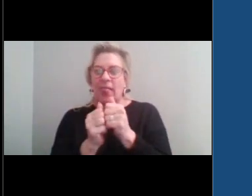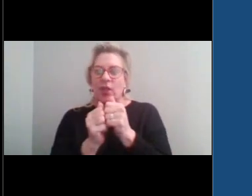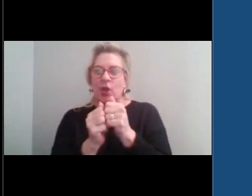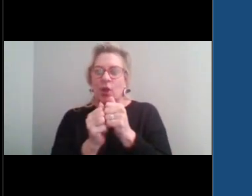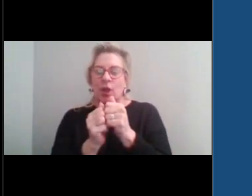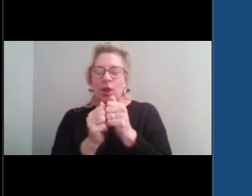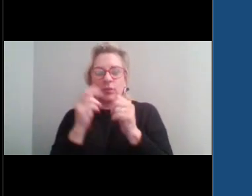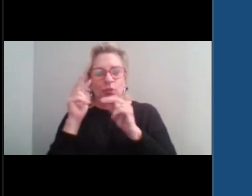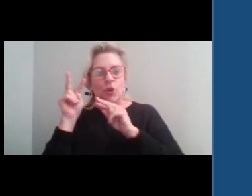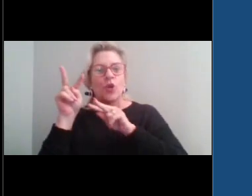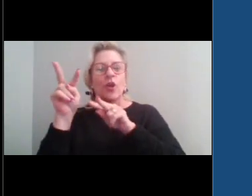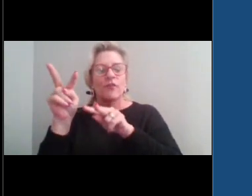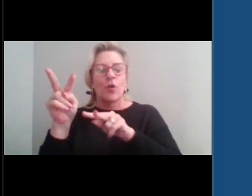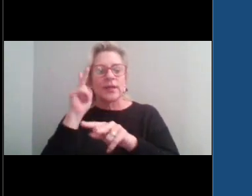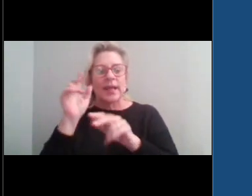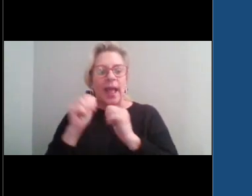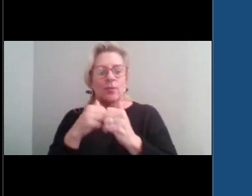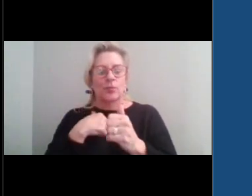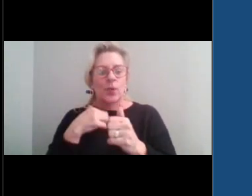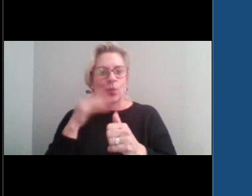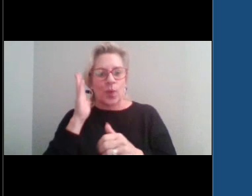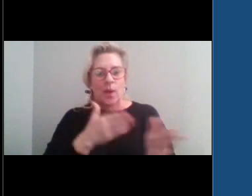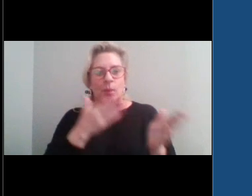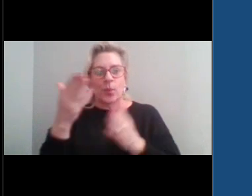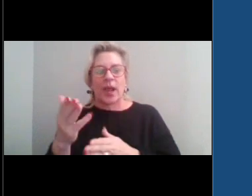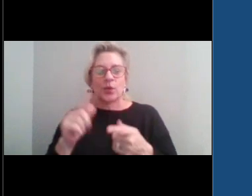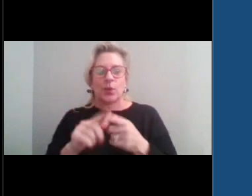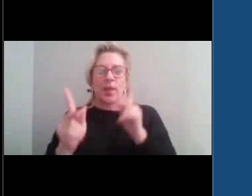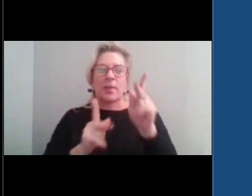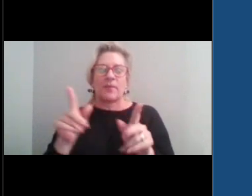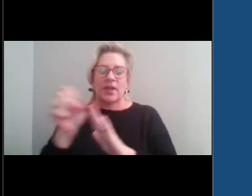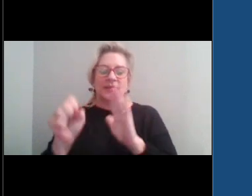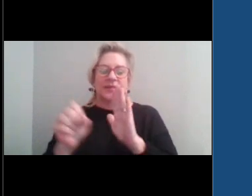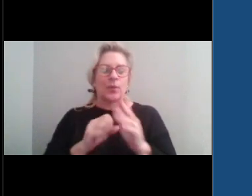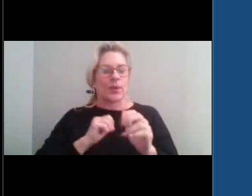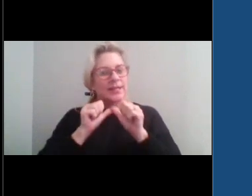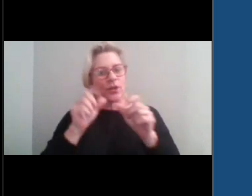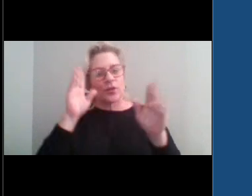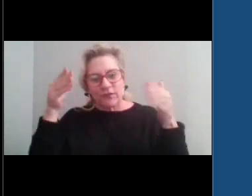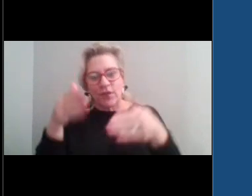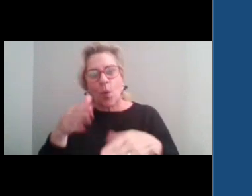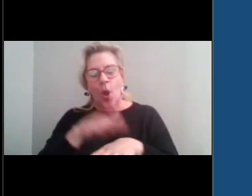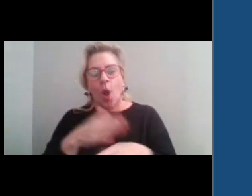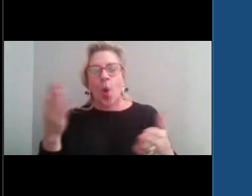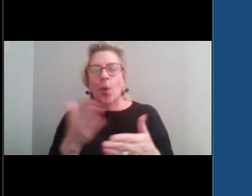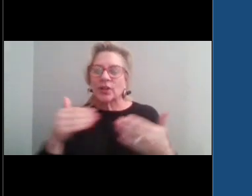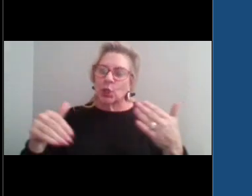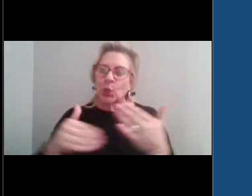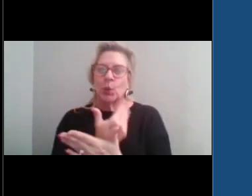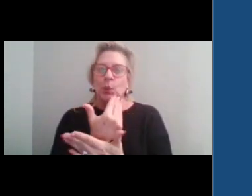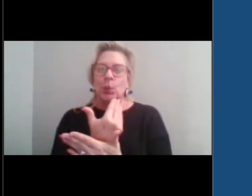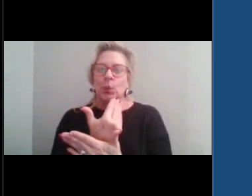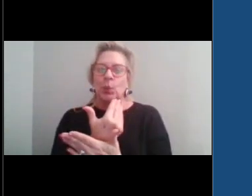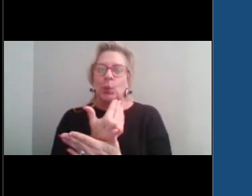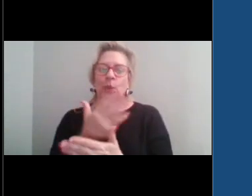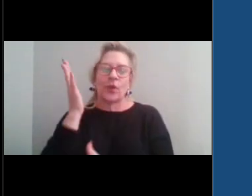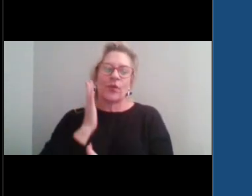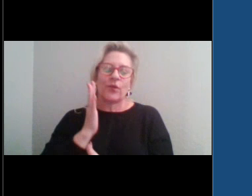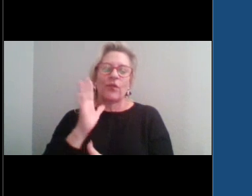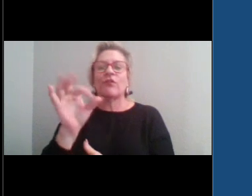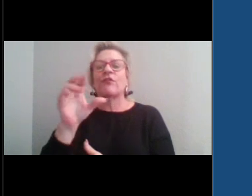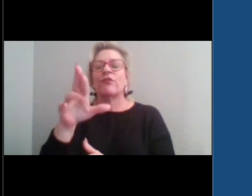to help deliver for the people of the state as we continue to focus on what is a new form of